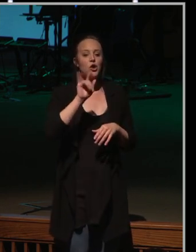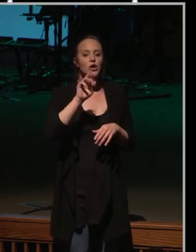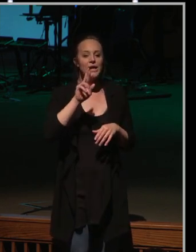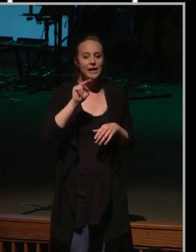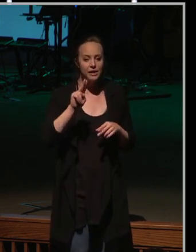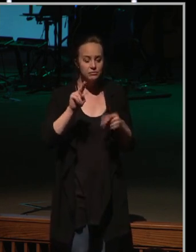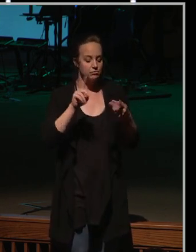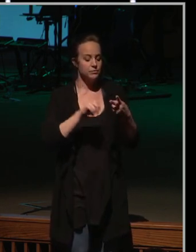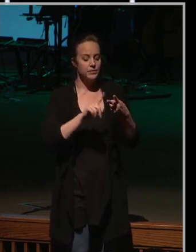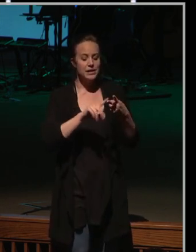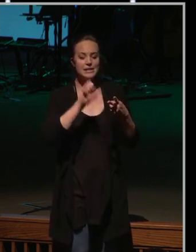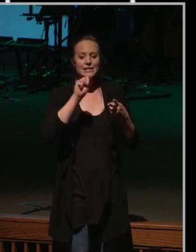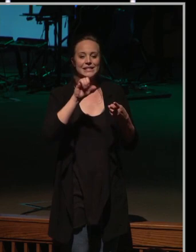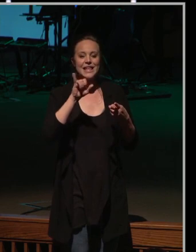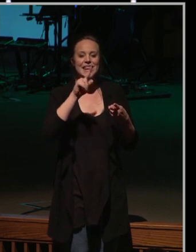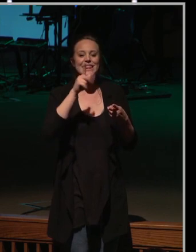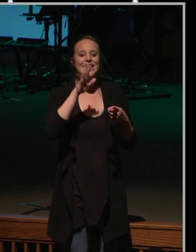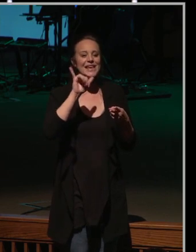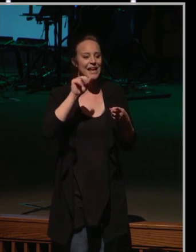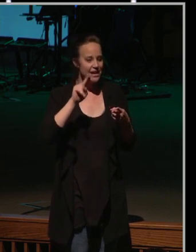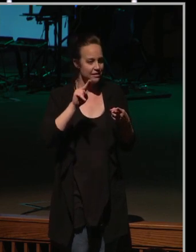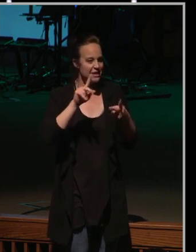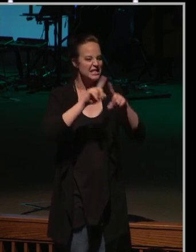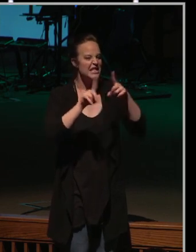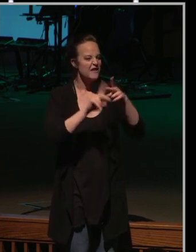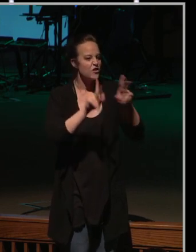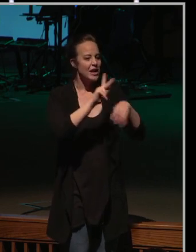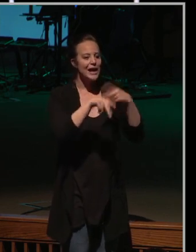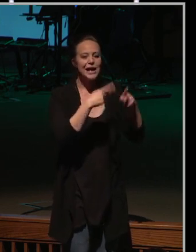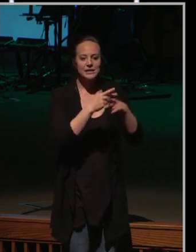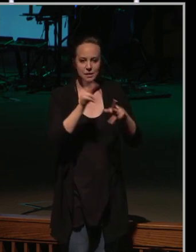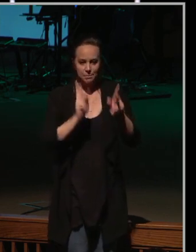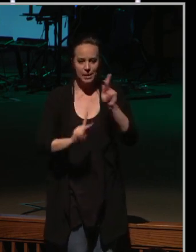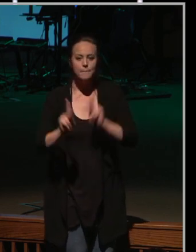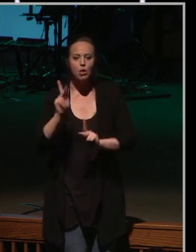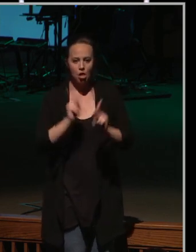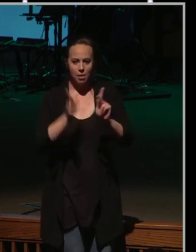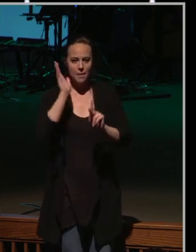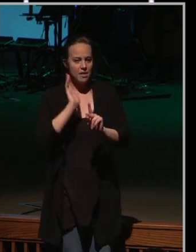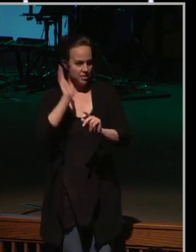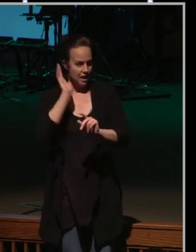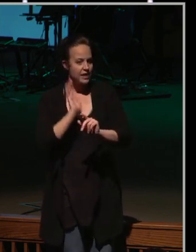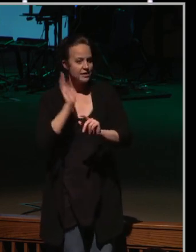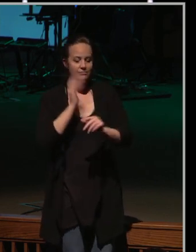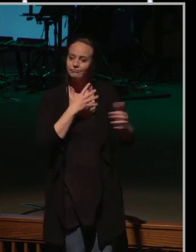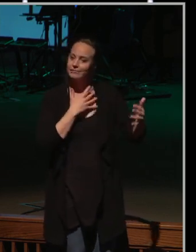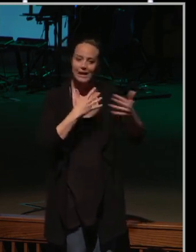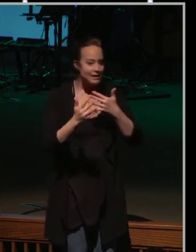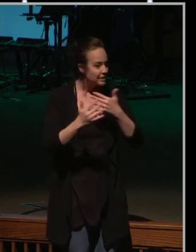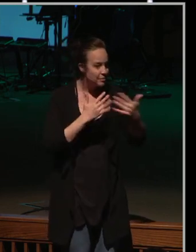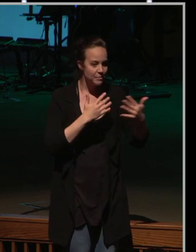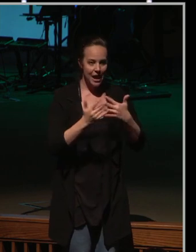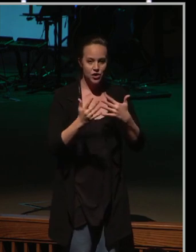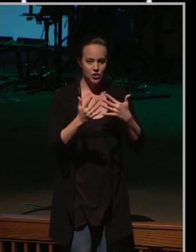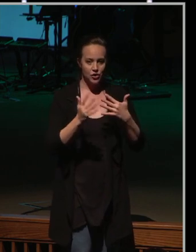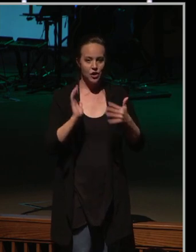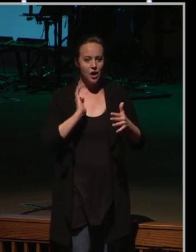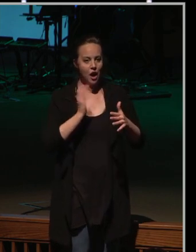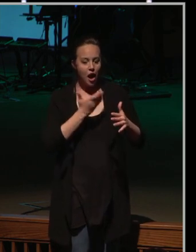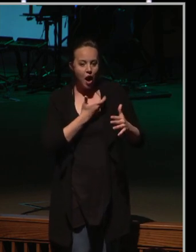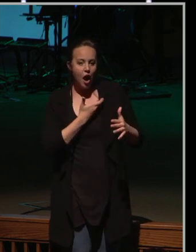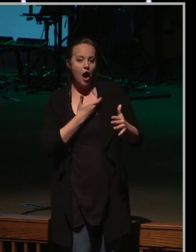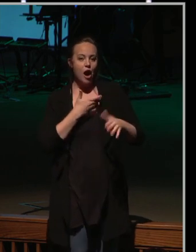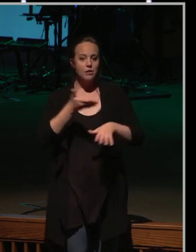or a crude person or an ignorant person. So some of our cultural differences or how we act or behave, those things shouldn't necessarily separate